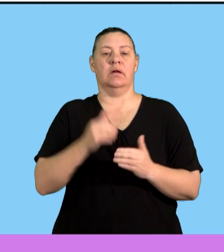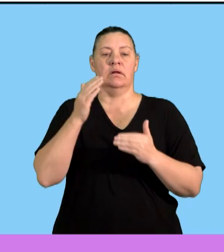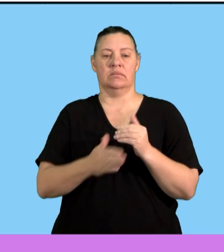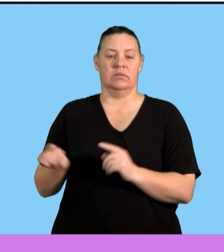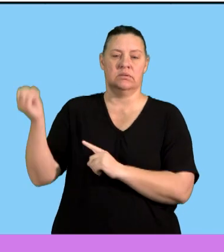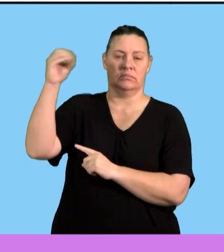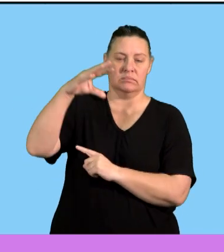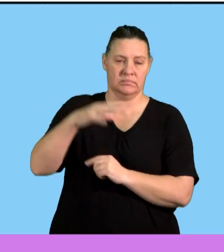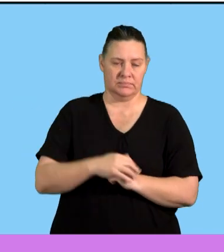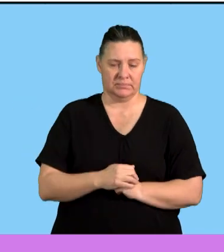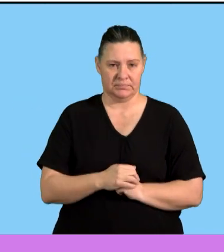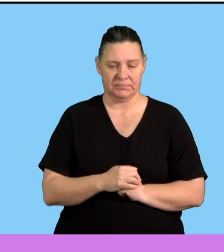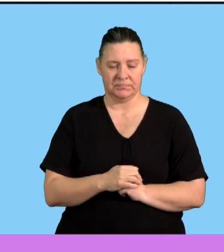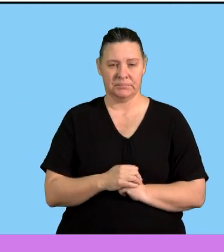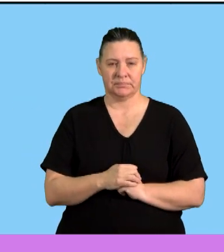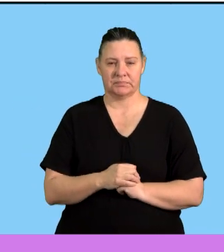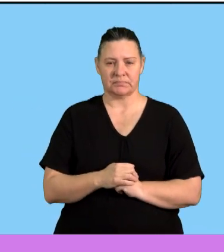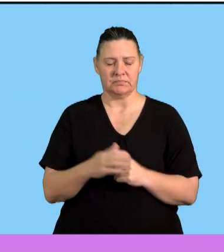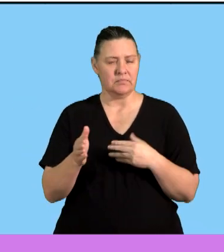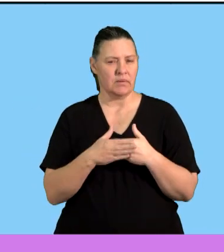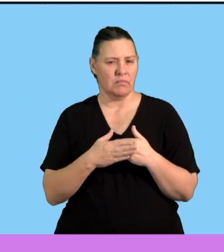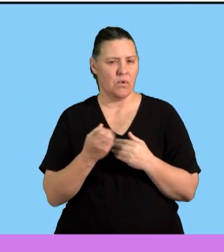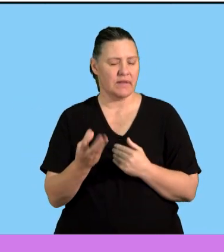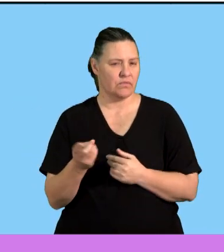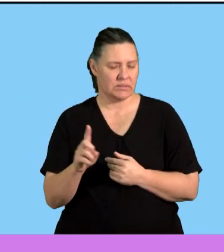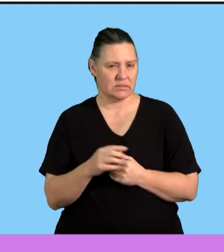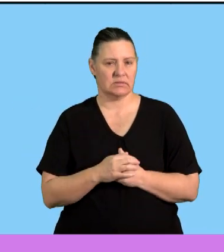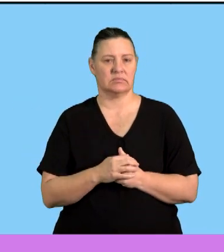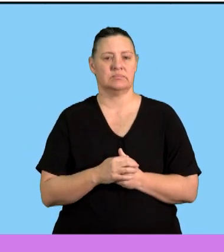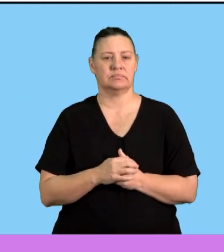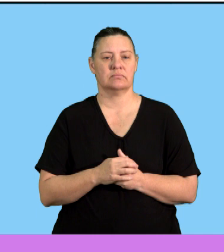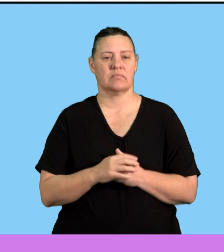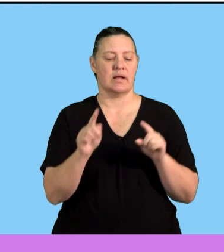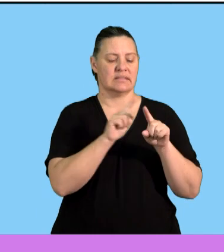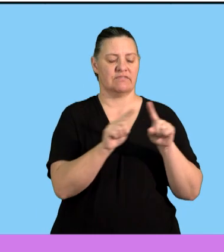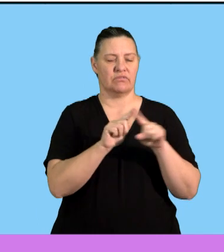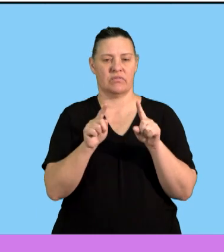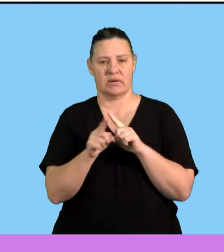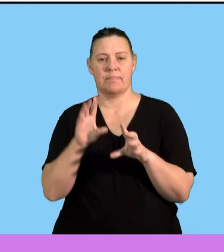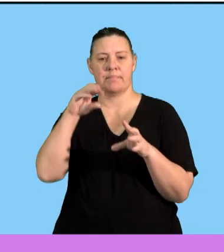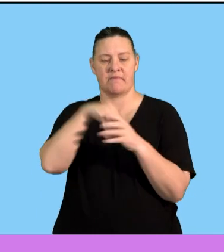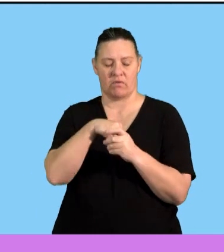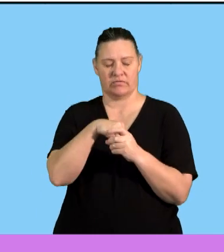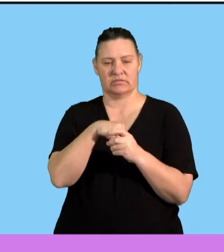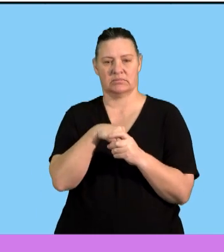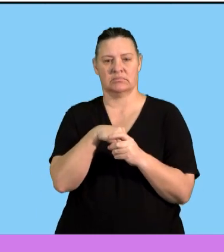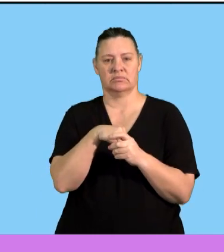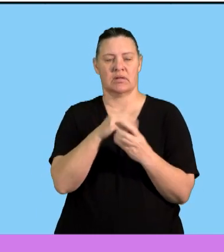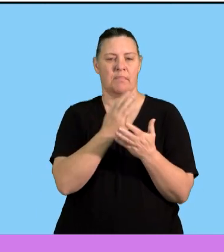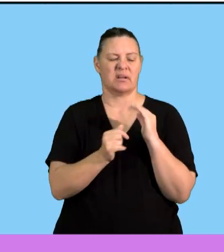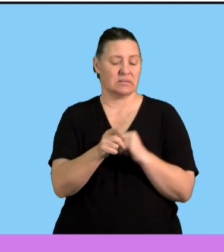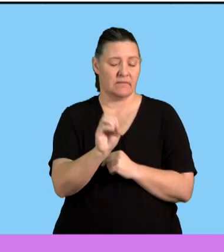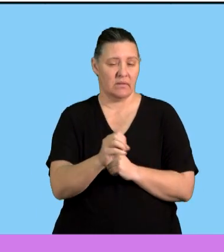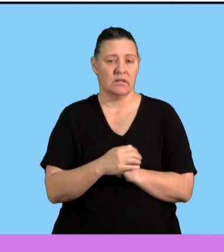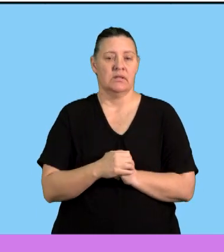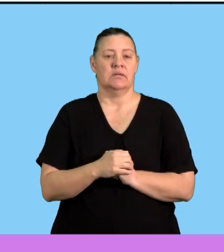completed floor lamp. What else is given is the lamp, different parts of this floor lamp, right? For example, the